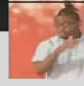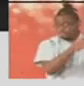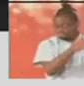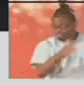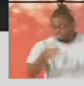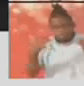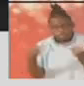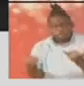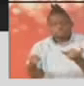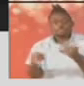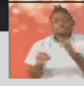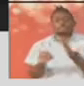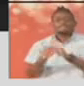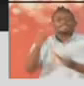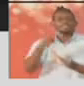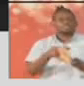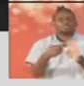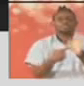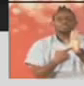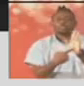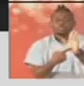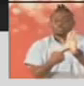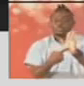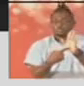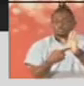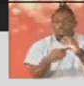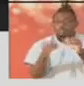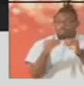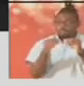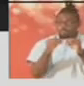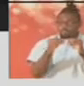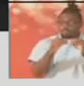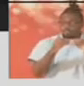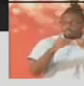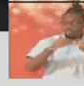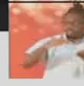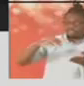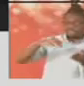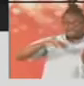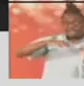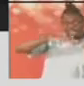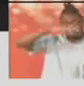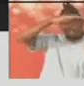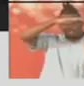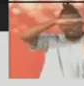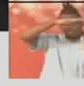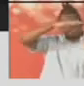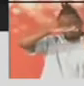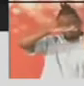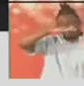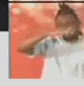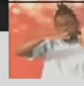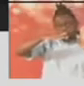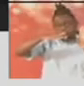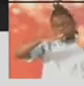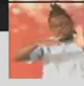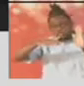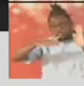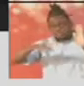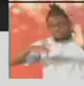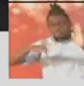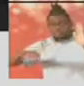that constant decline in cases between the peak of the outbreak around the middle of August and